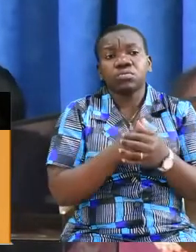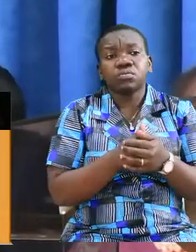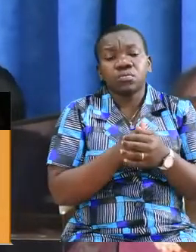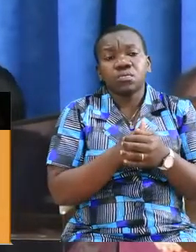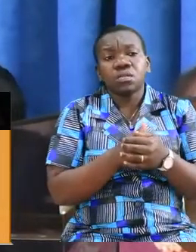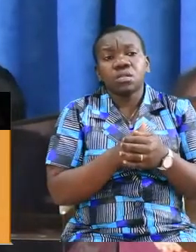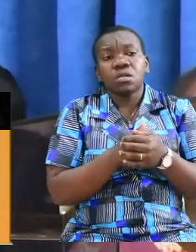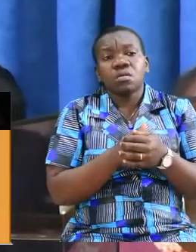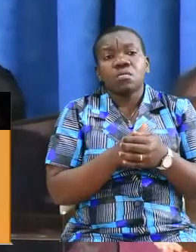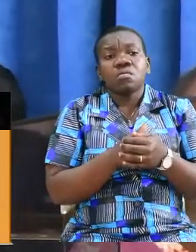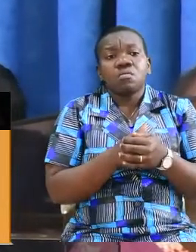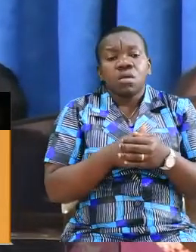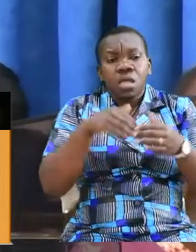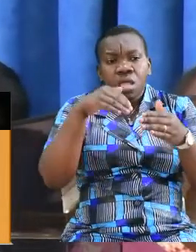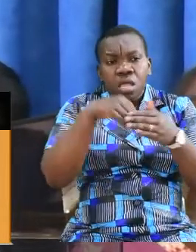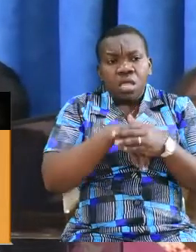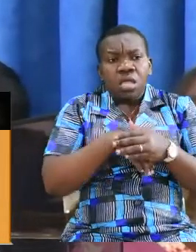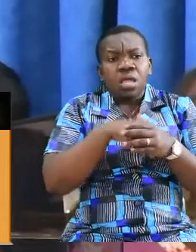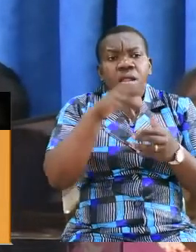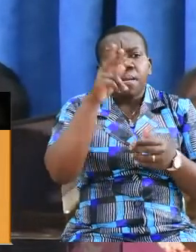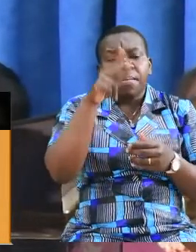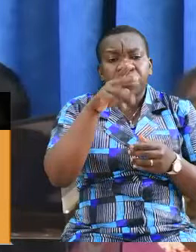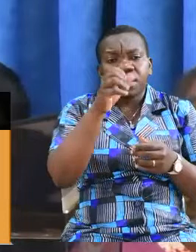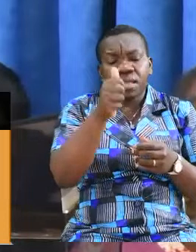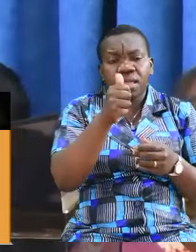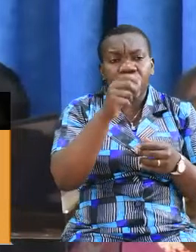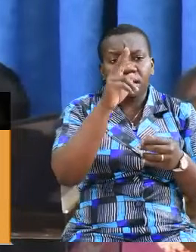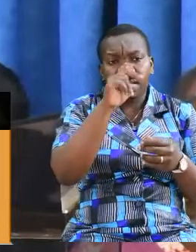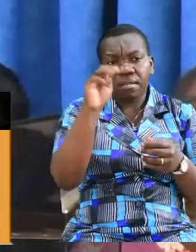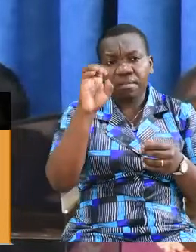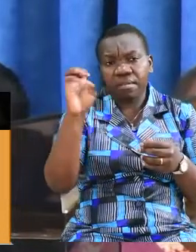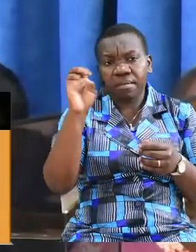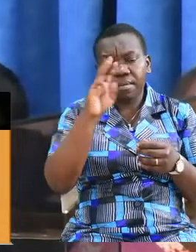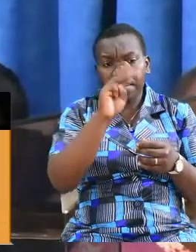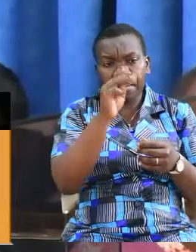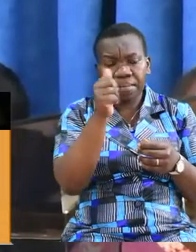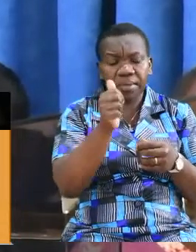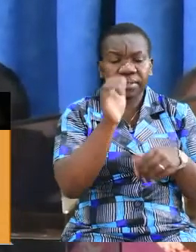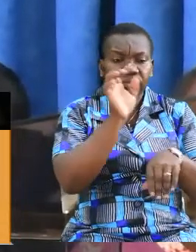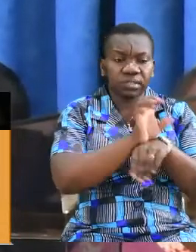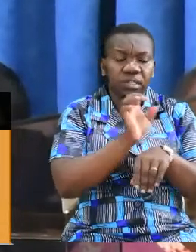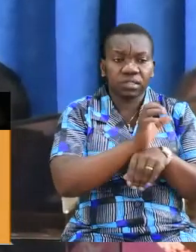is to meet at PCA Naima Palace on Sunday, the 26th